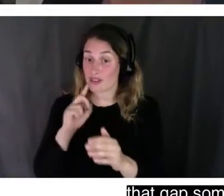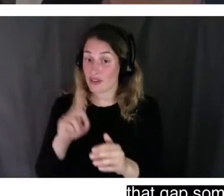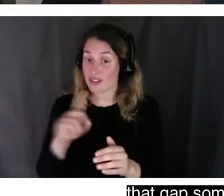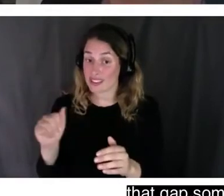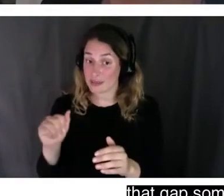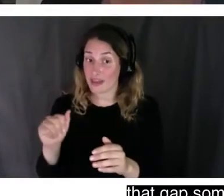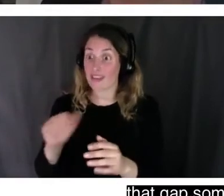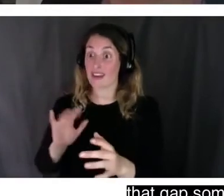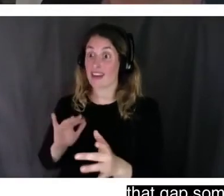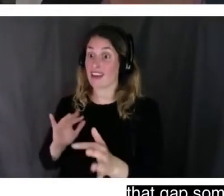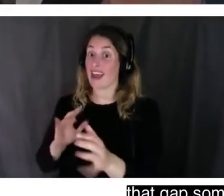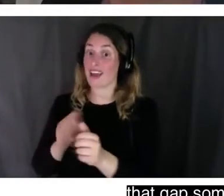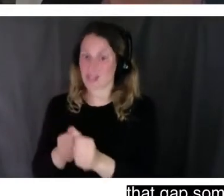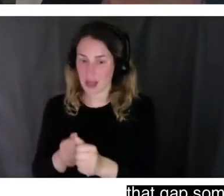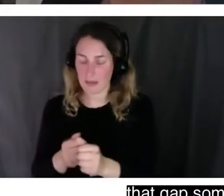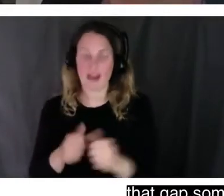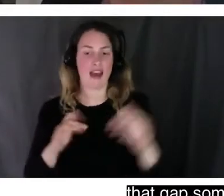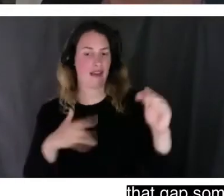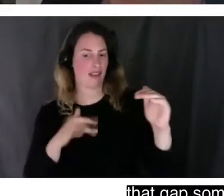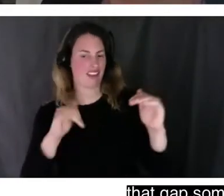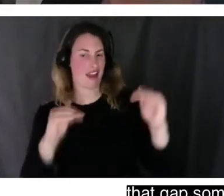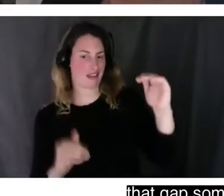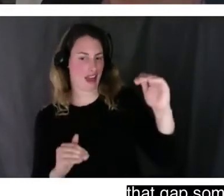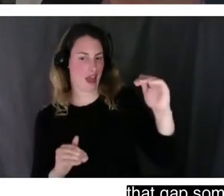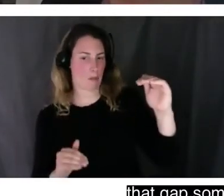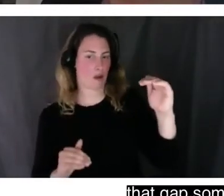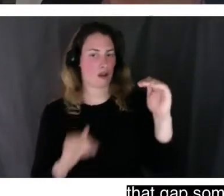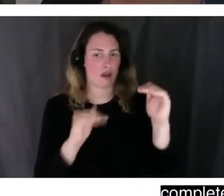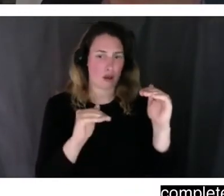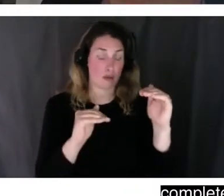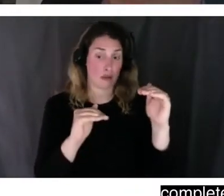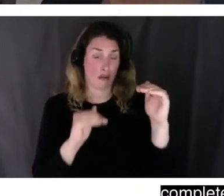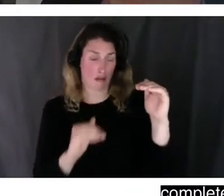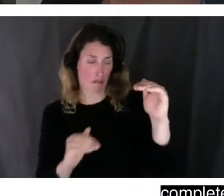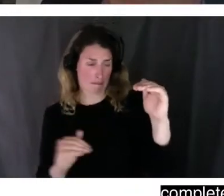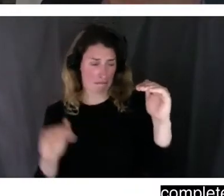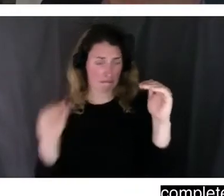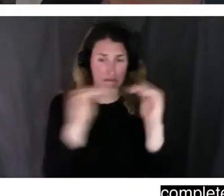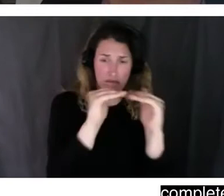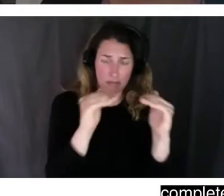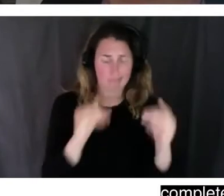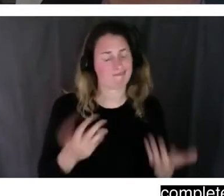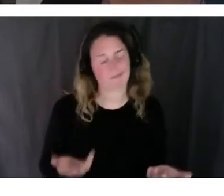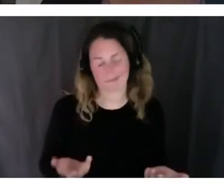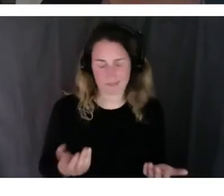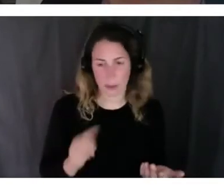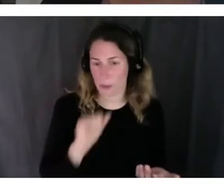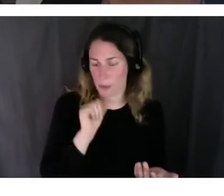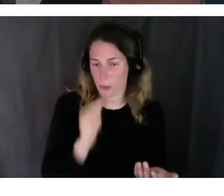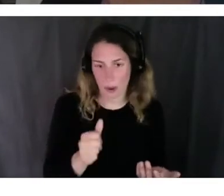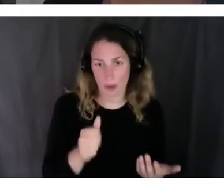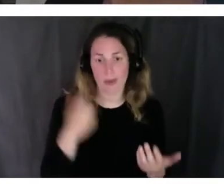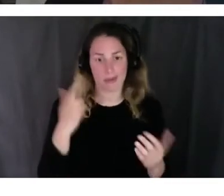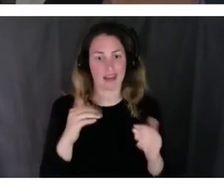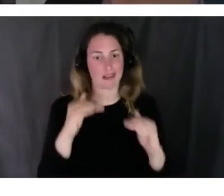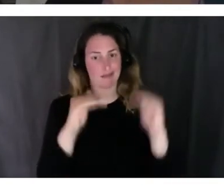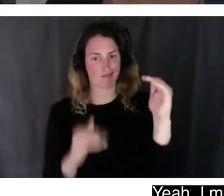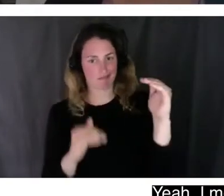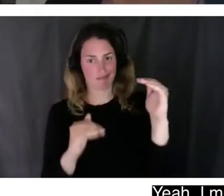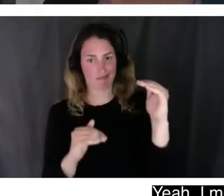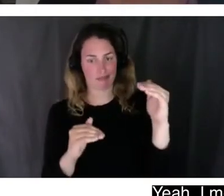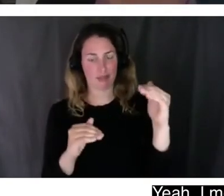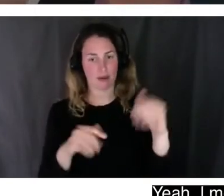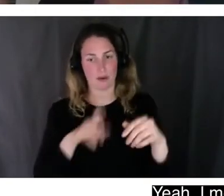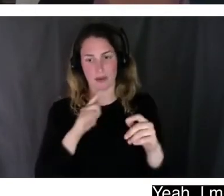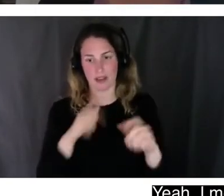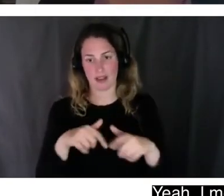we'll close that gap somewhat. It's not going to close the gap completely because the gap is, quite frankly, too large.